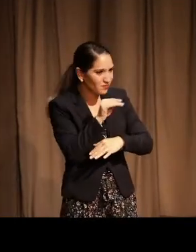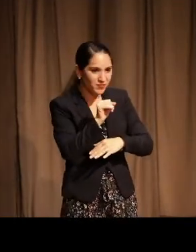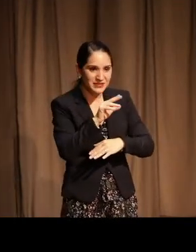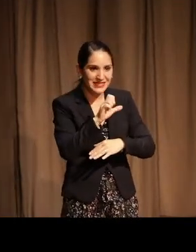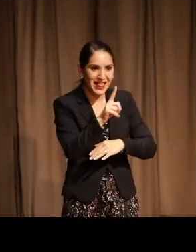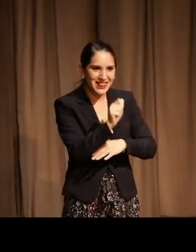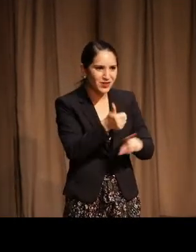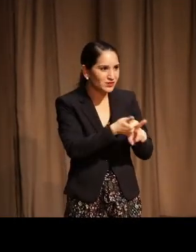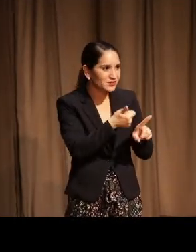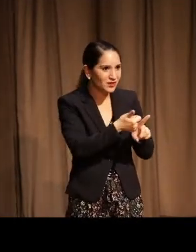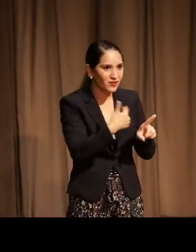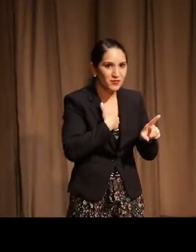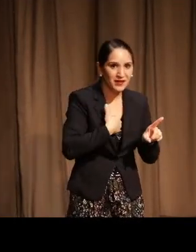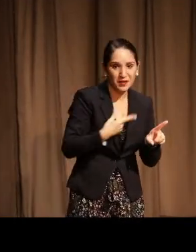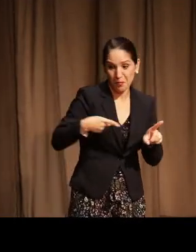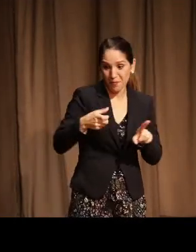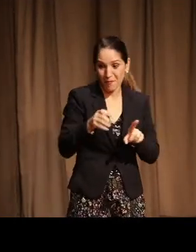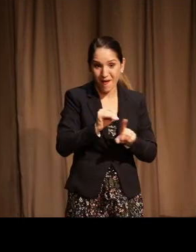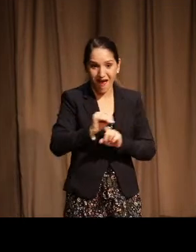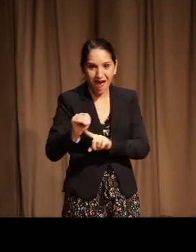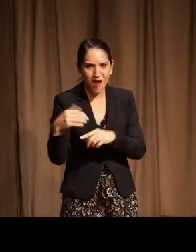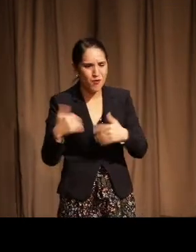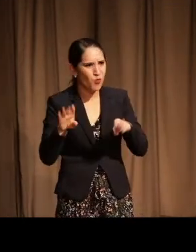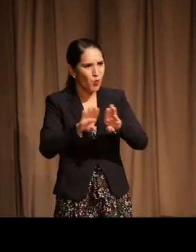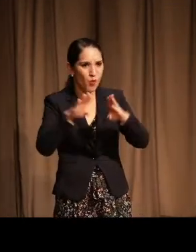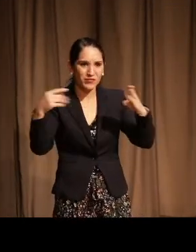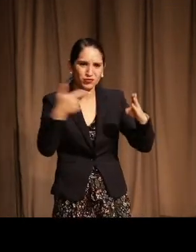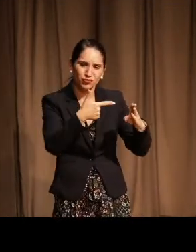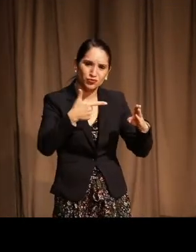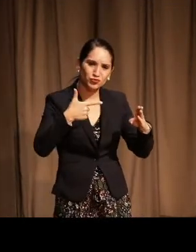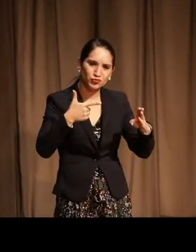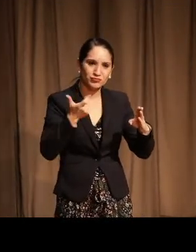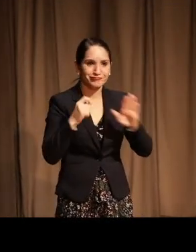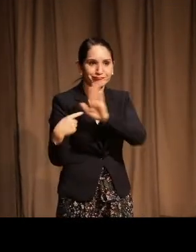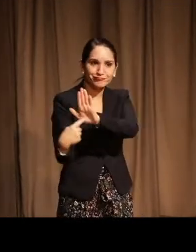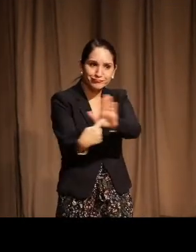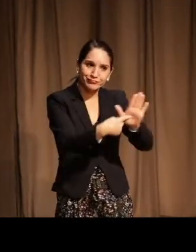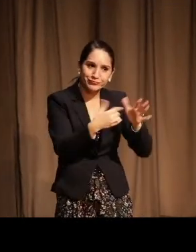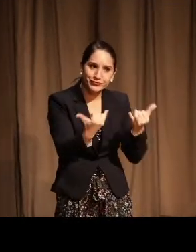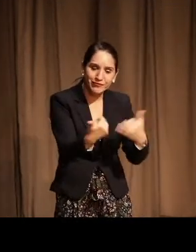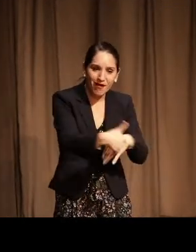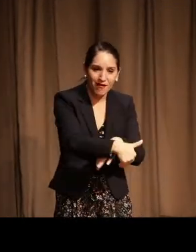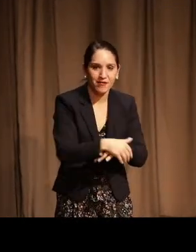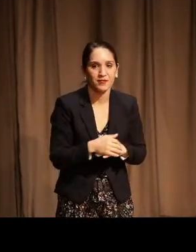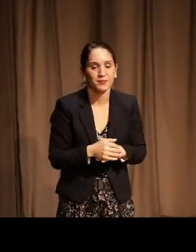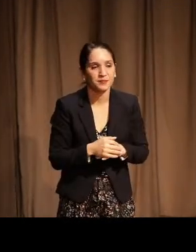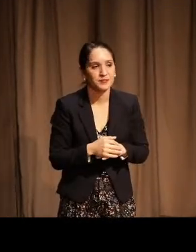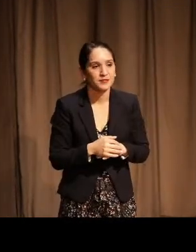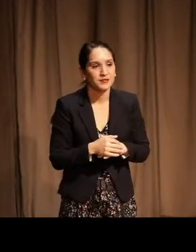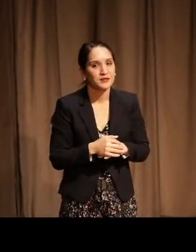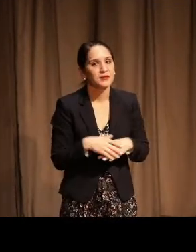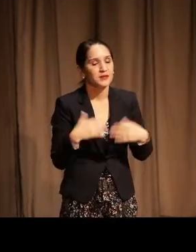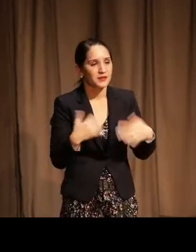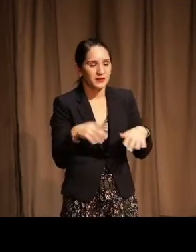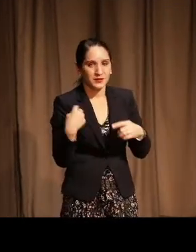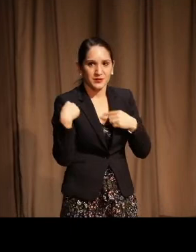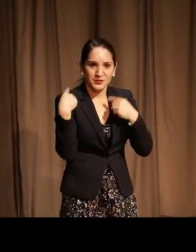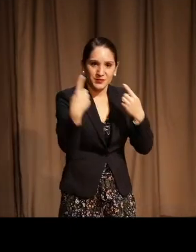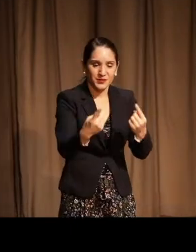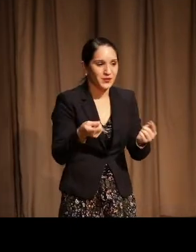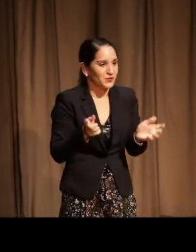for me, for Pam. It's the opening of her show tonight. As we've been